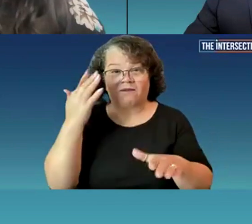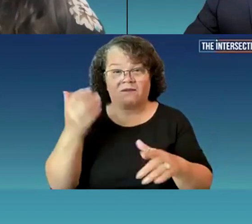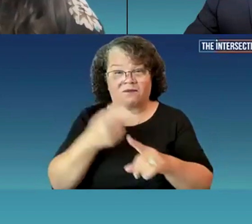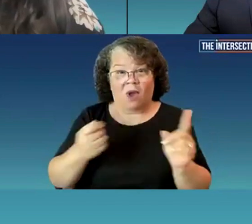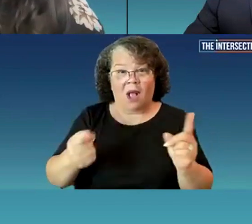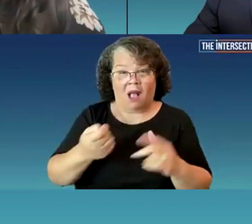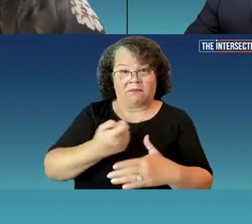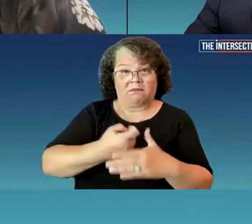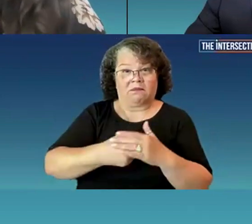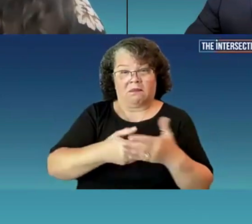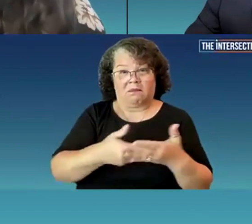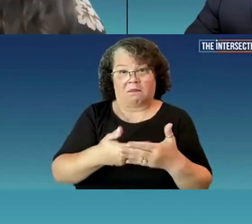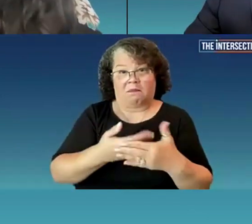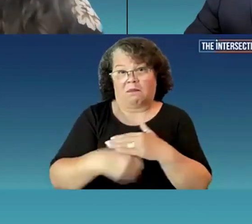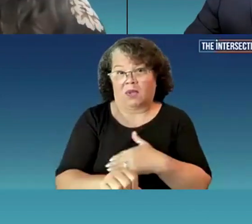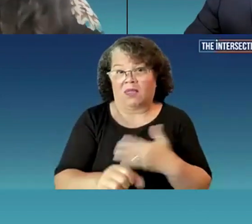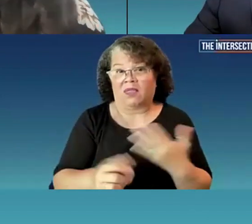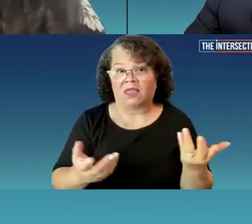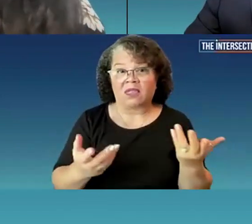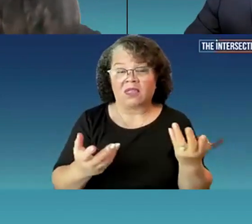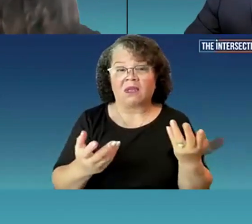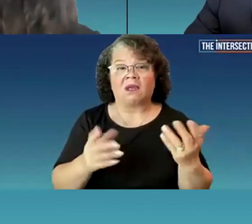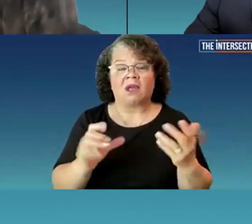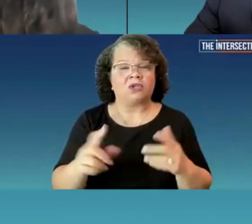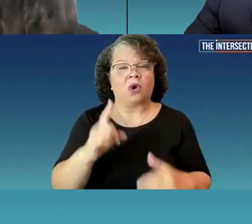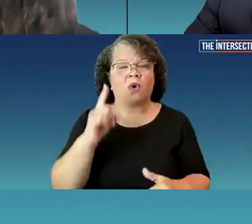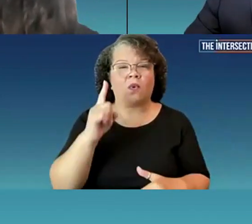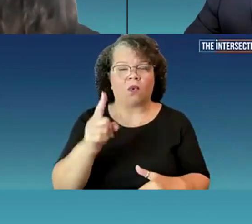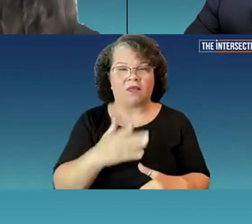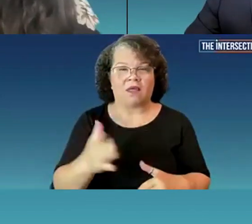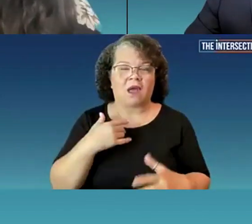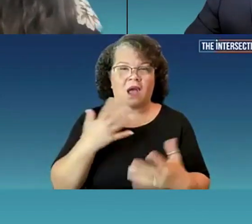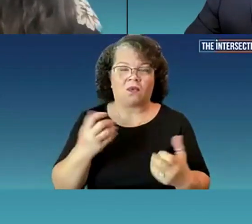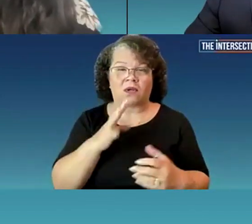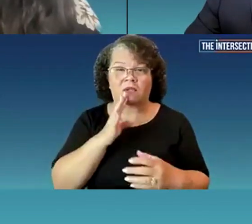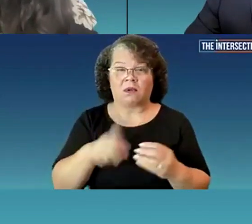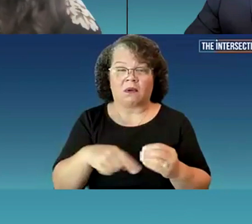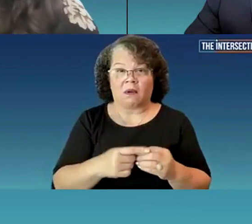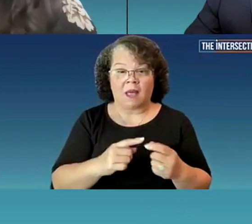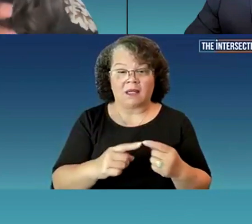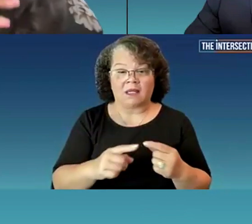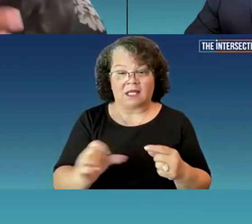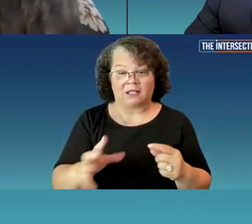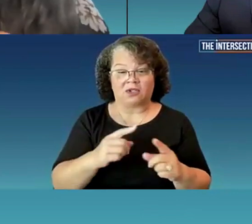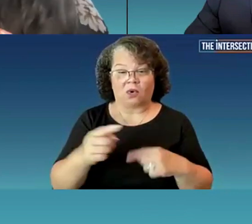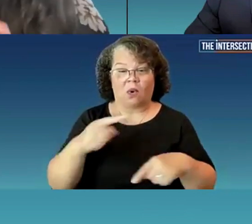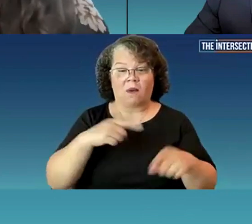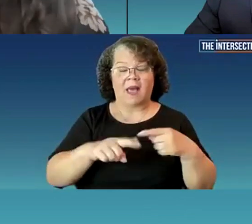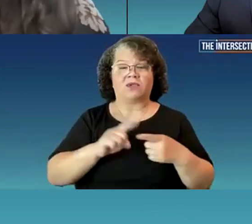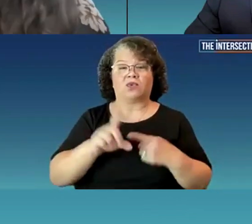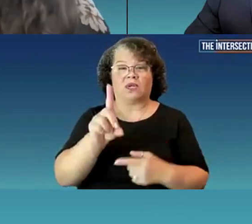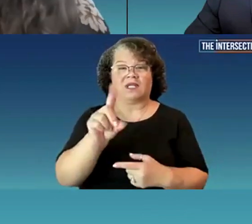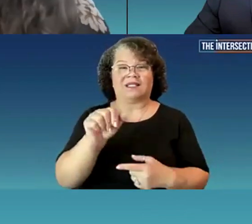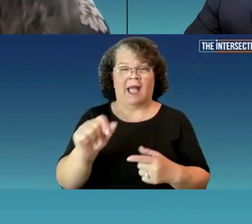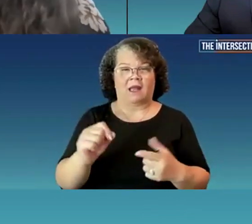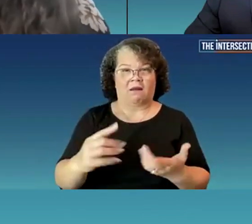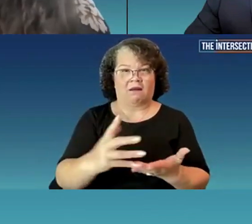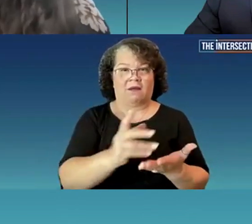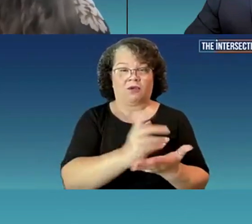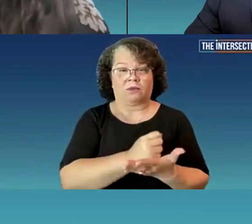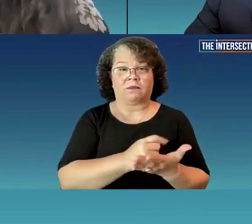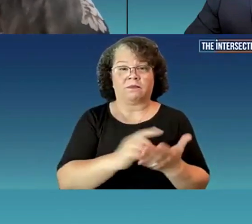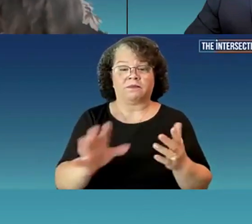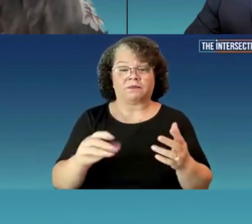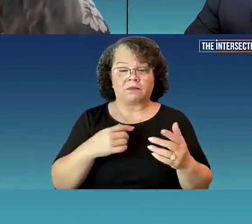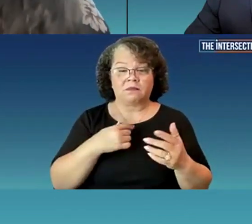our Black members? In order to do that, one, I'll go back to the data collection and making sure that's robust. But the nature of a digital